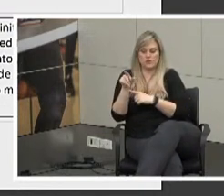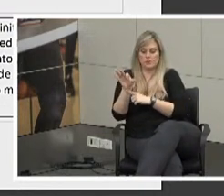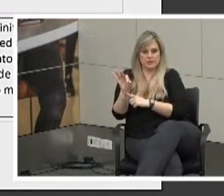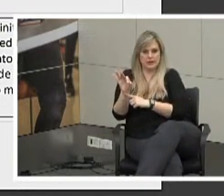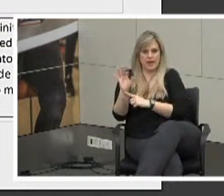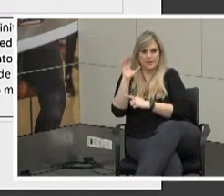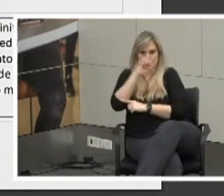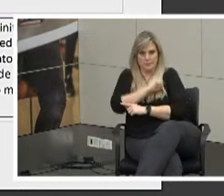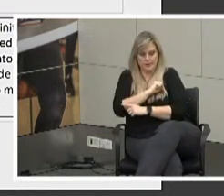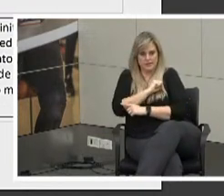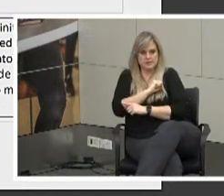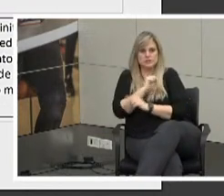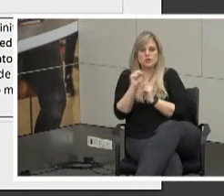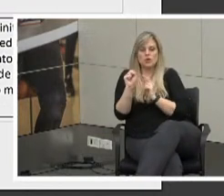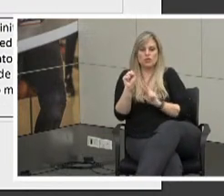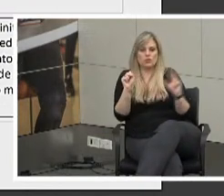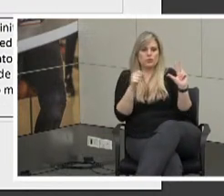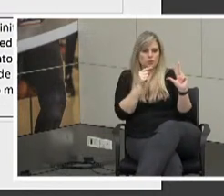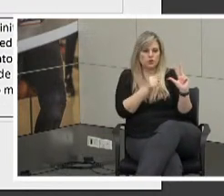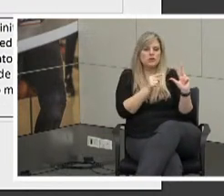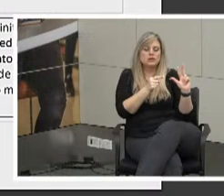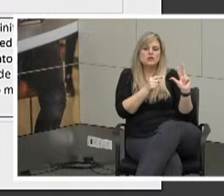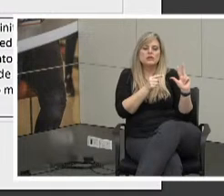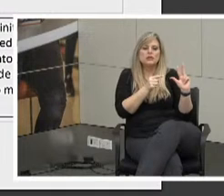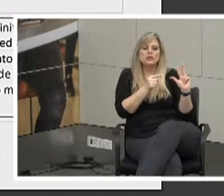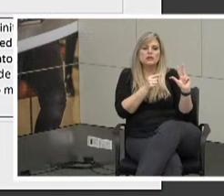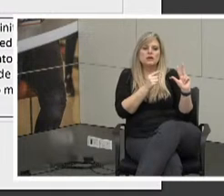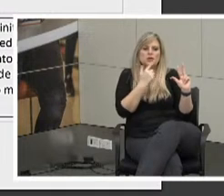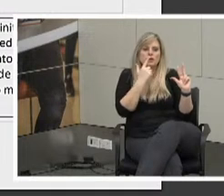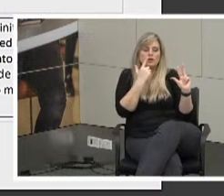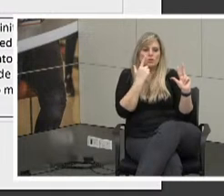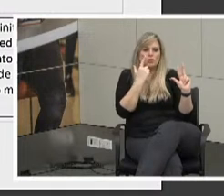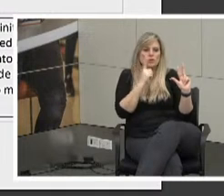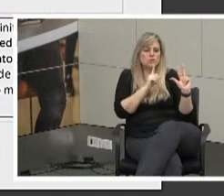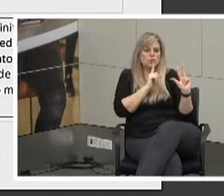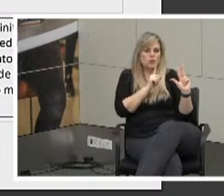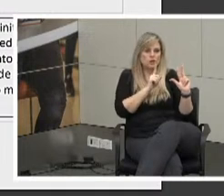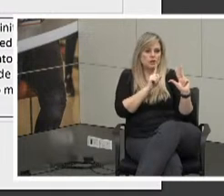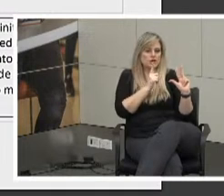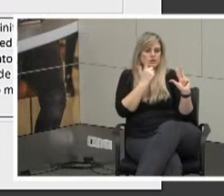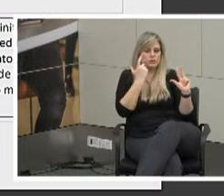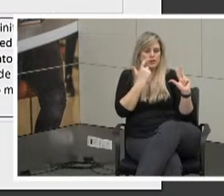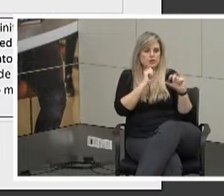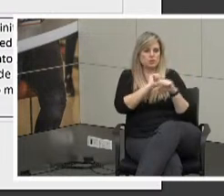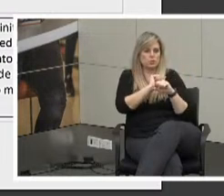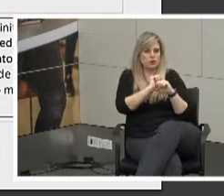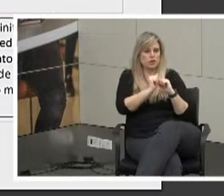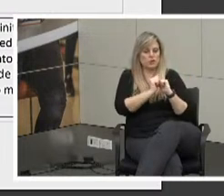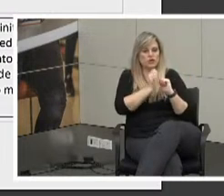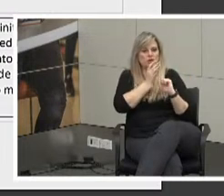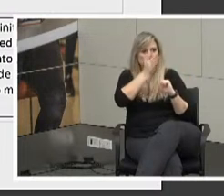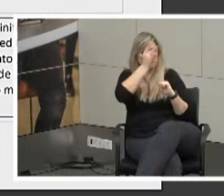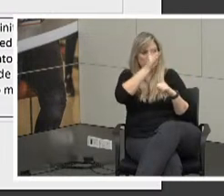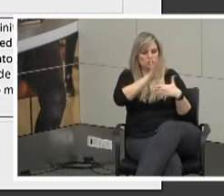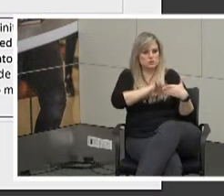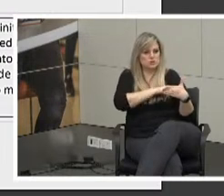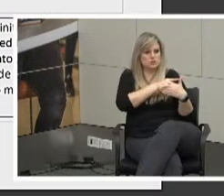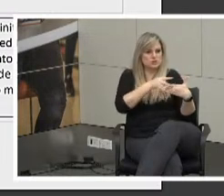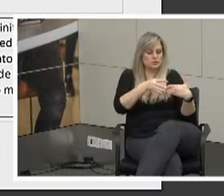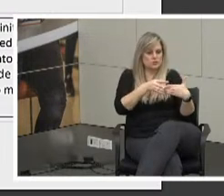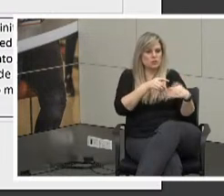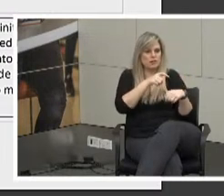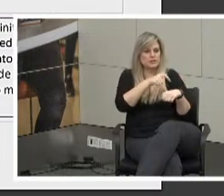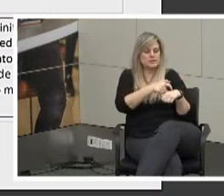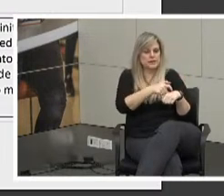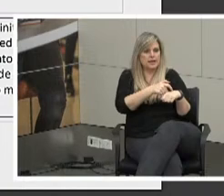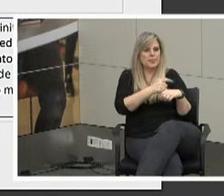our timelines three of those um were to really work with parents to schedule with them um